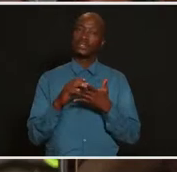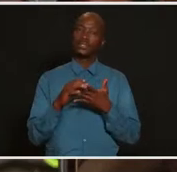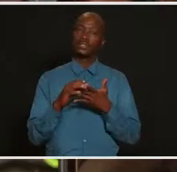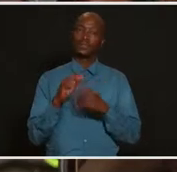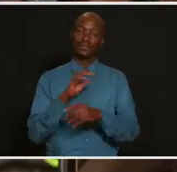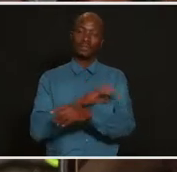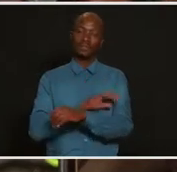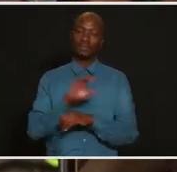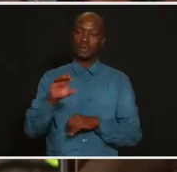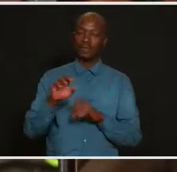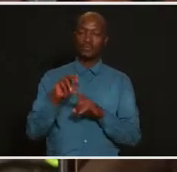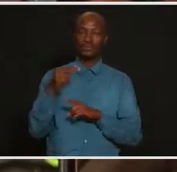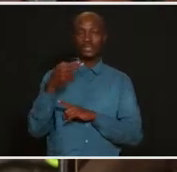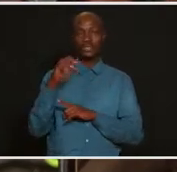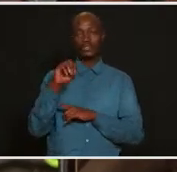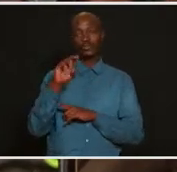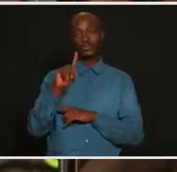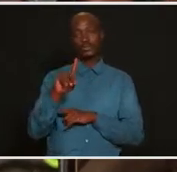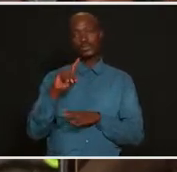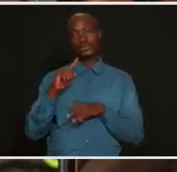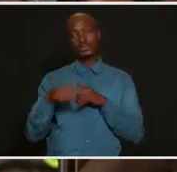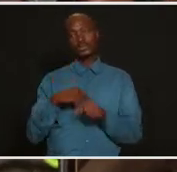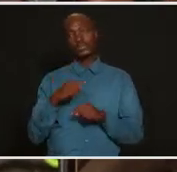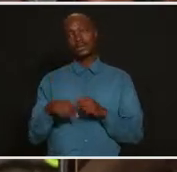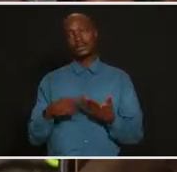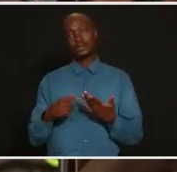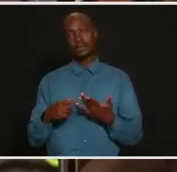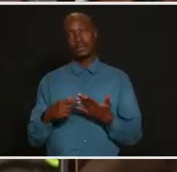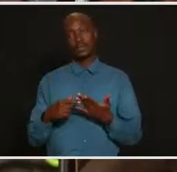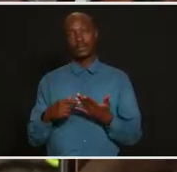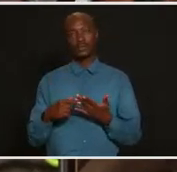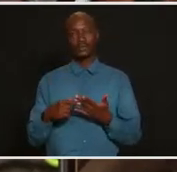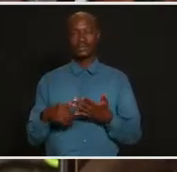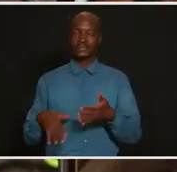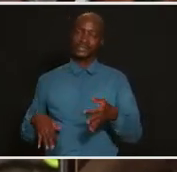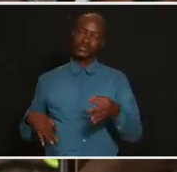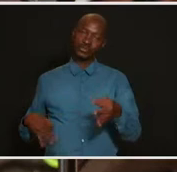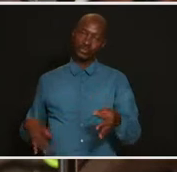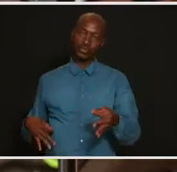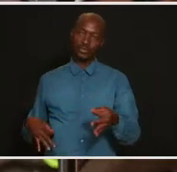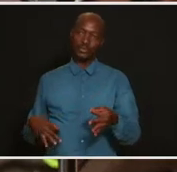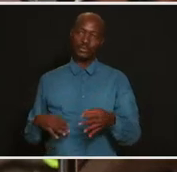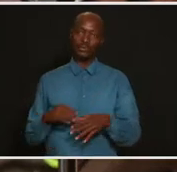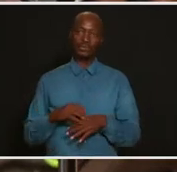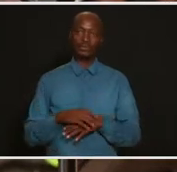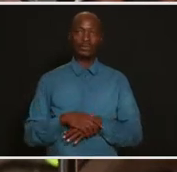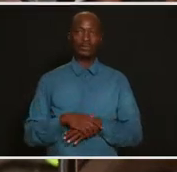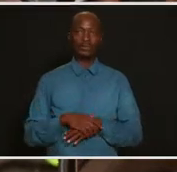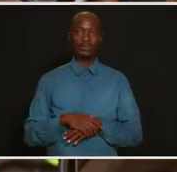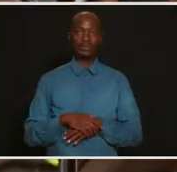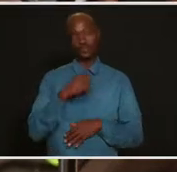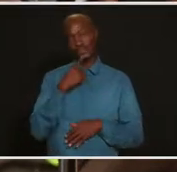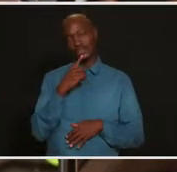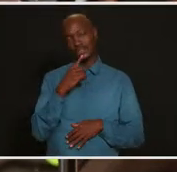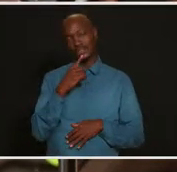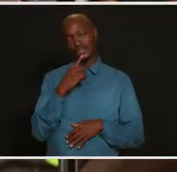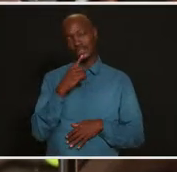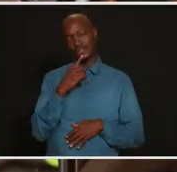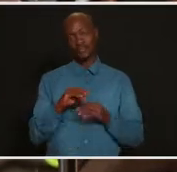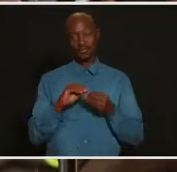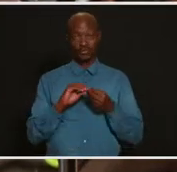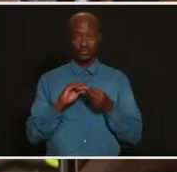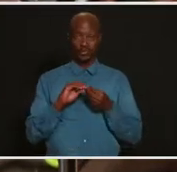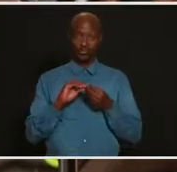hod in terms of approachment of the ltsm I was saying that you you are creating a